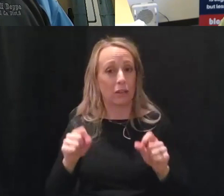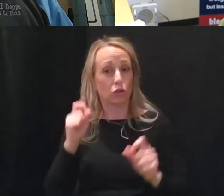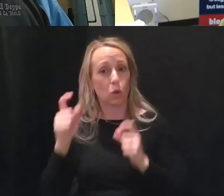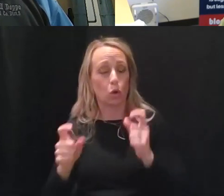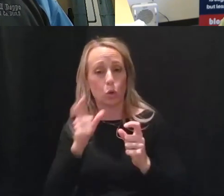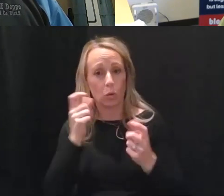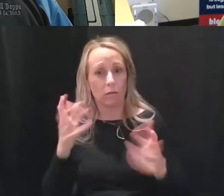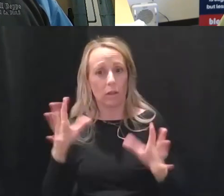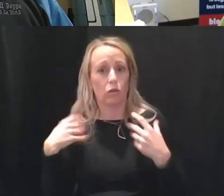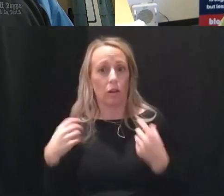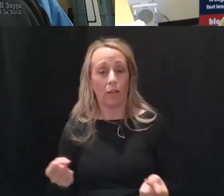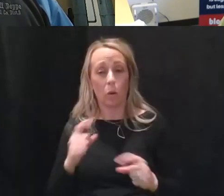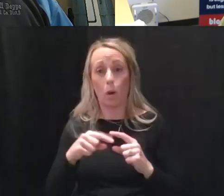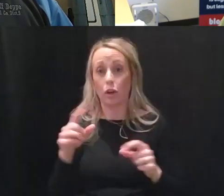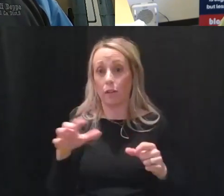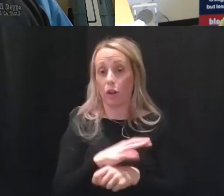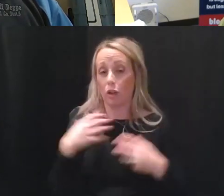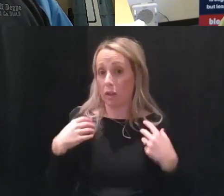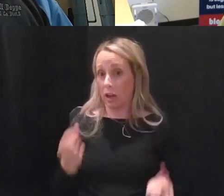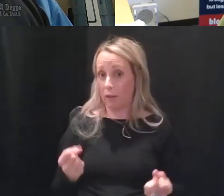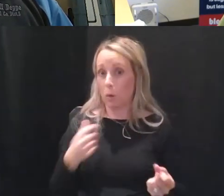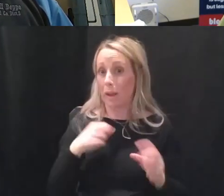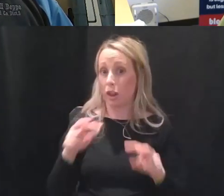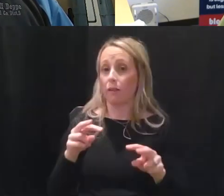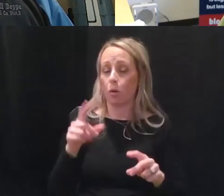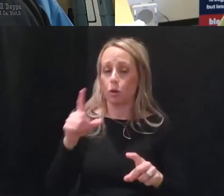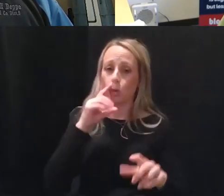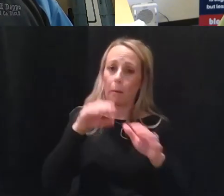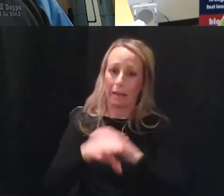when you're fully recovered, we look forward to you coming in and